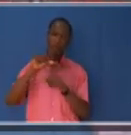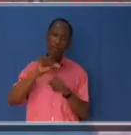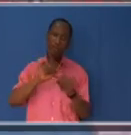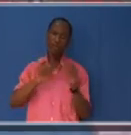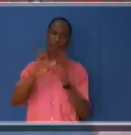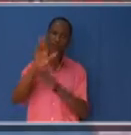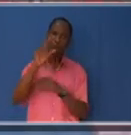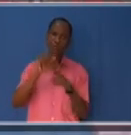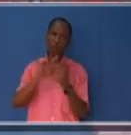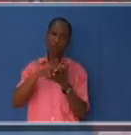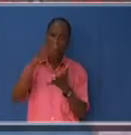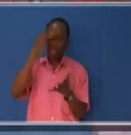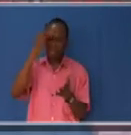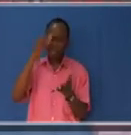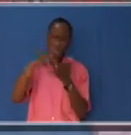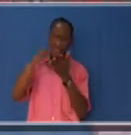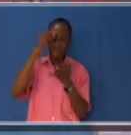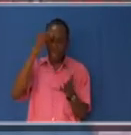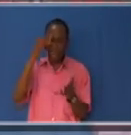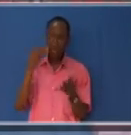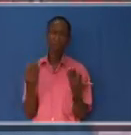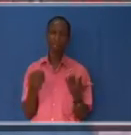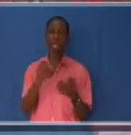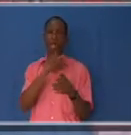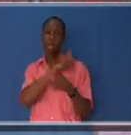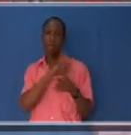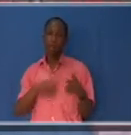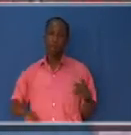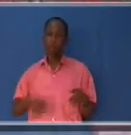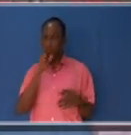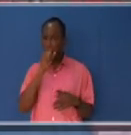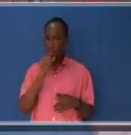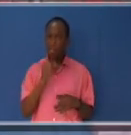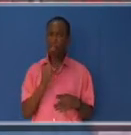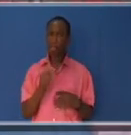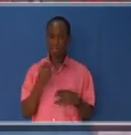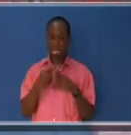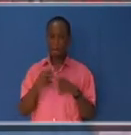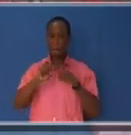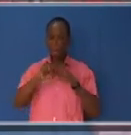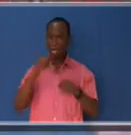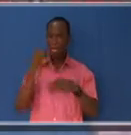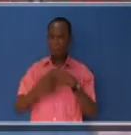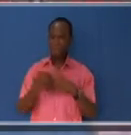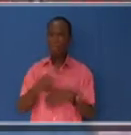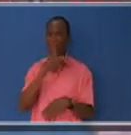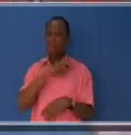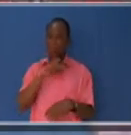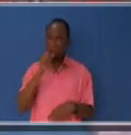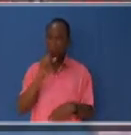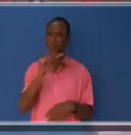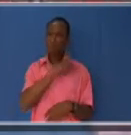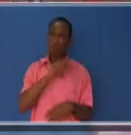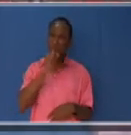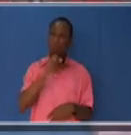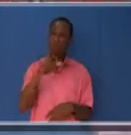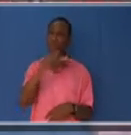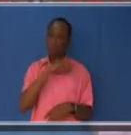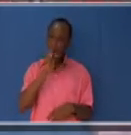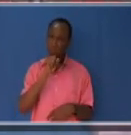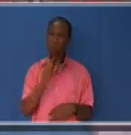prayers. These are four important things that we are going to look at one after the other. They